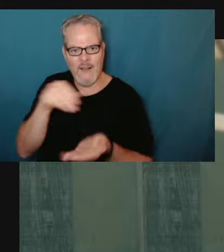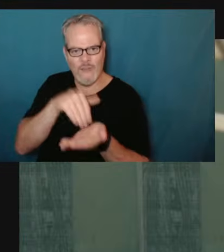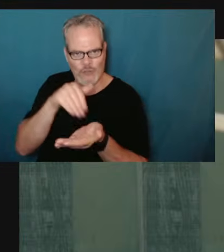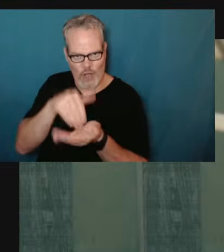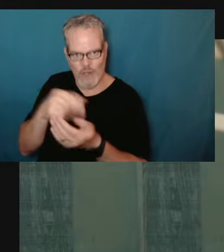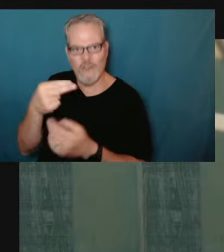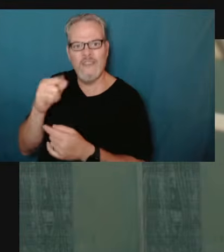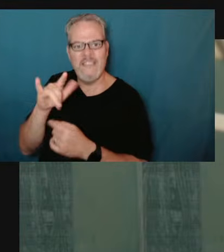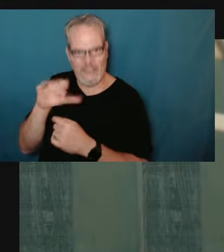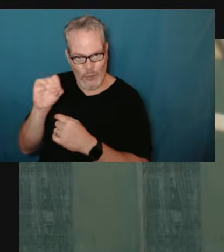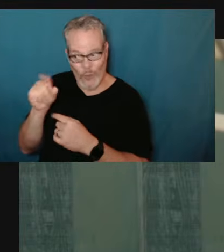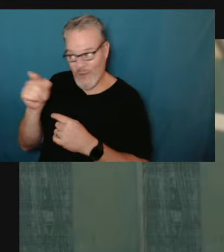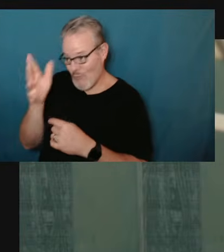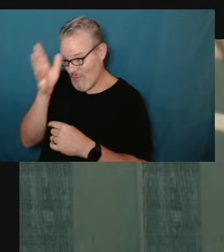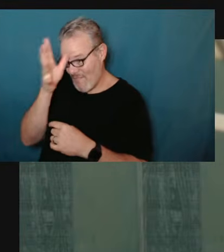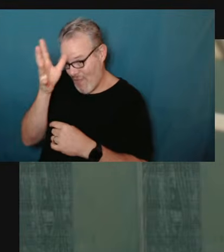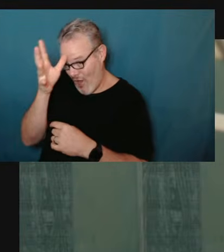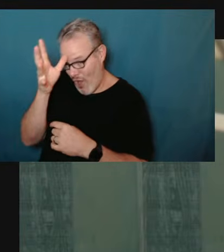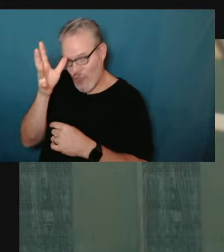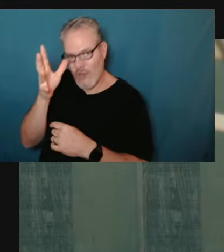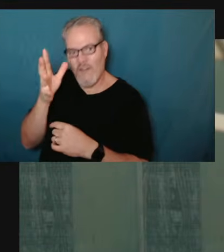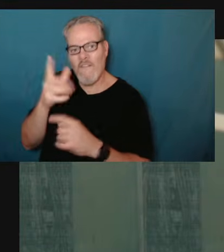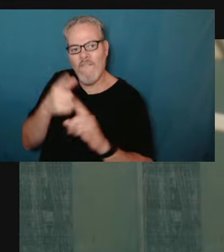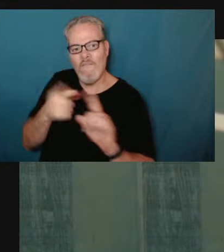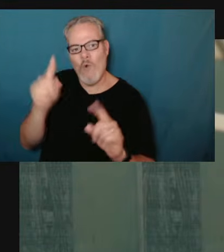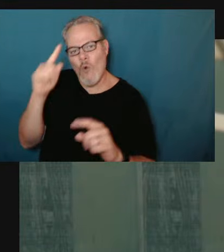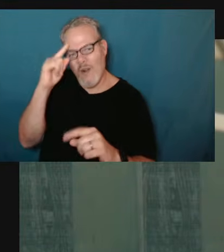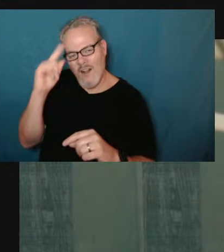and father of a former HVO volunteer.